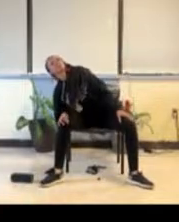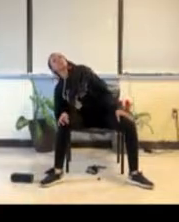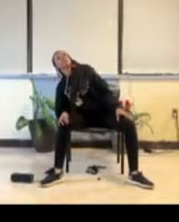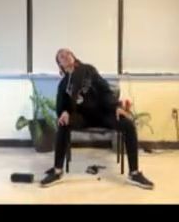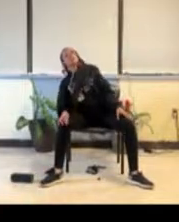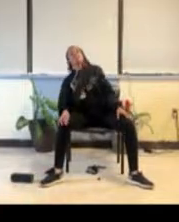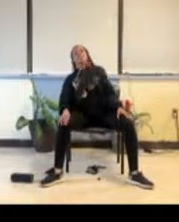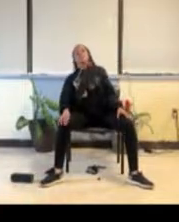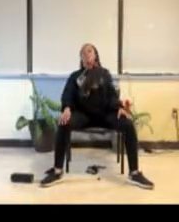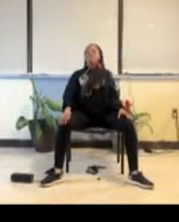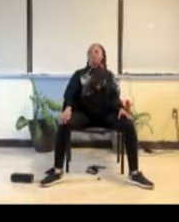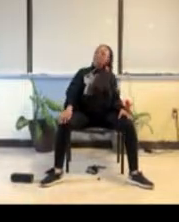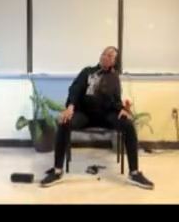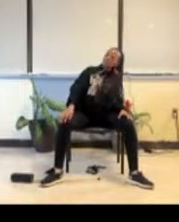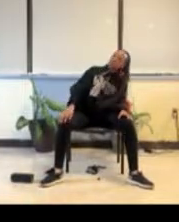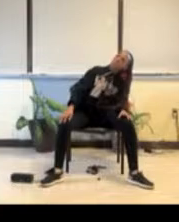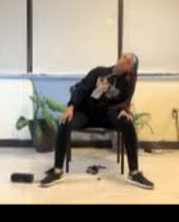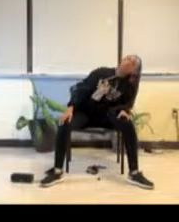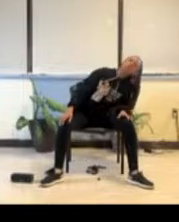my soul is there.